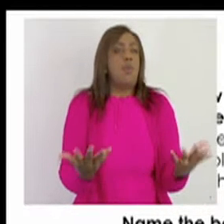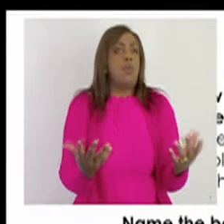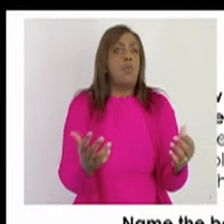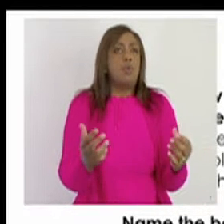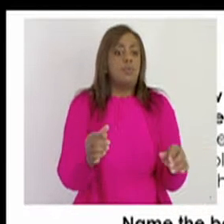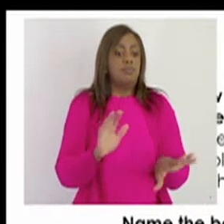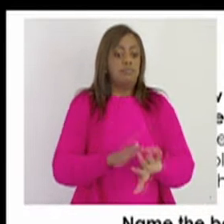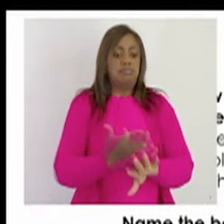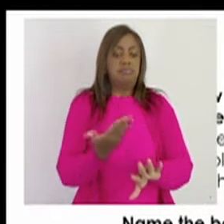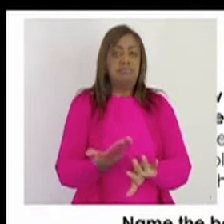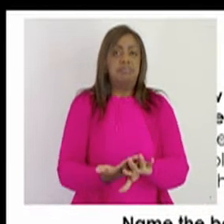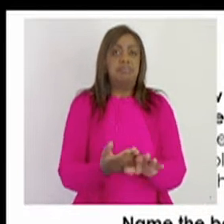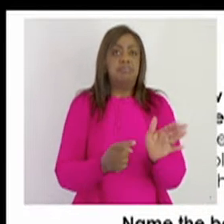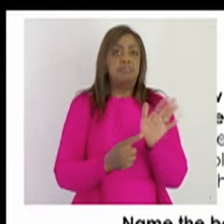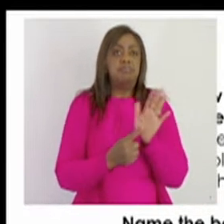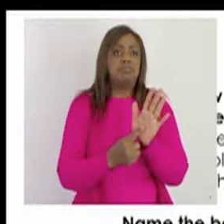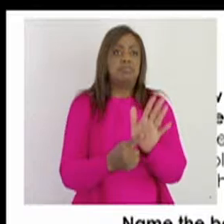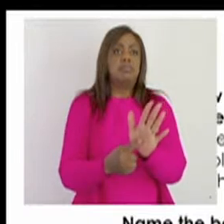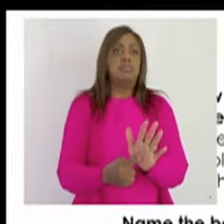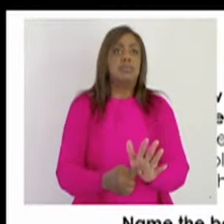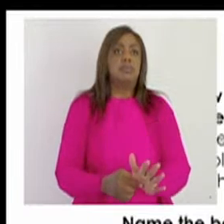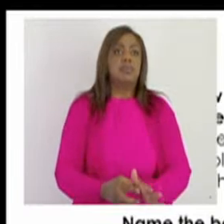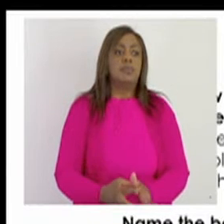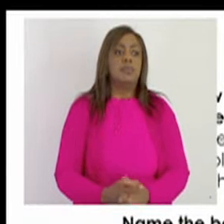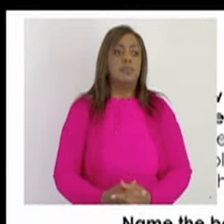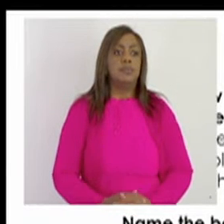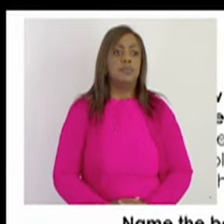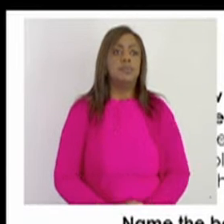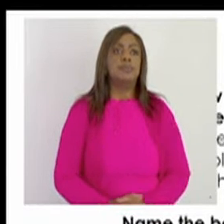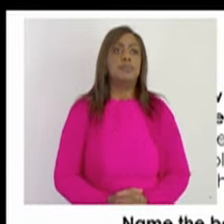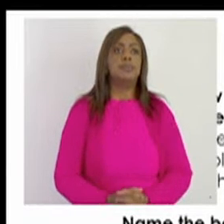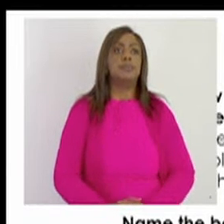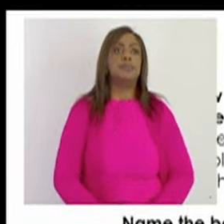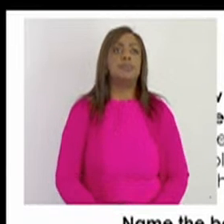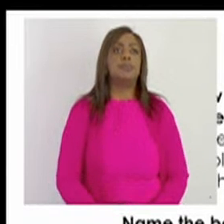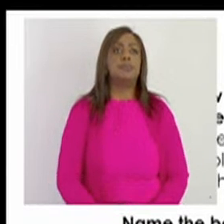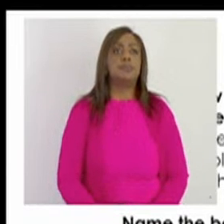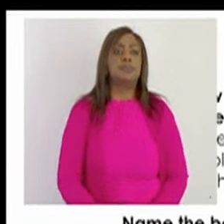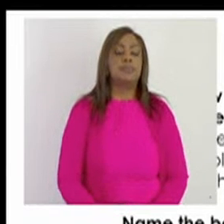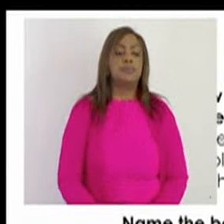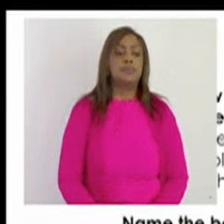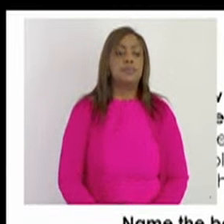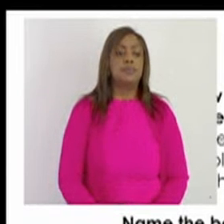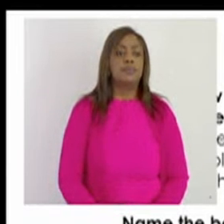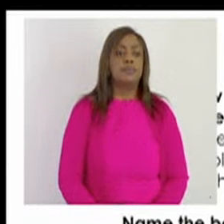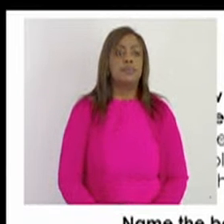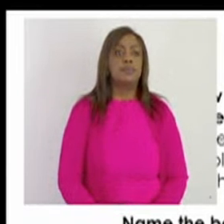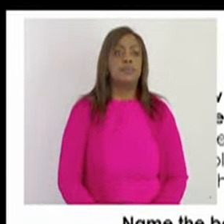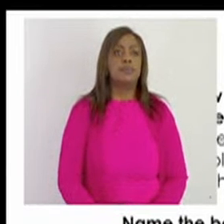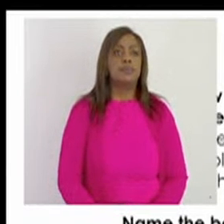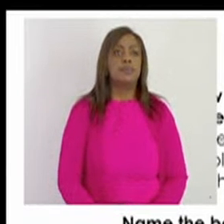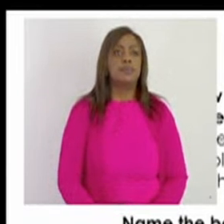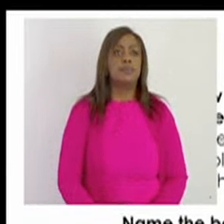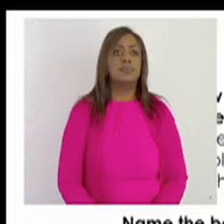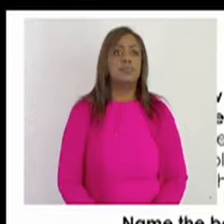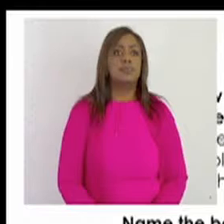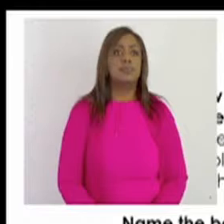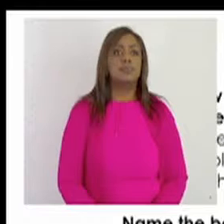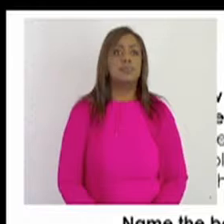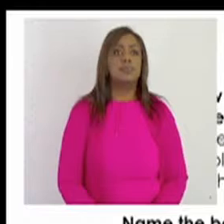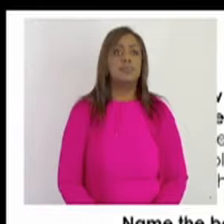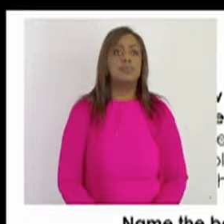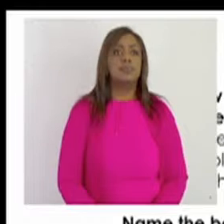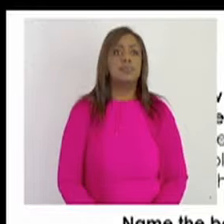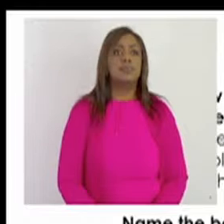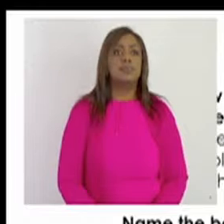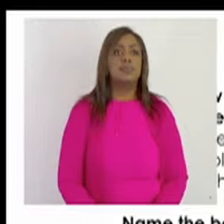a change here. Where it's written, it says explain how HIV is transmitted and HIV